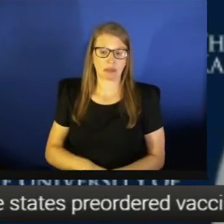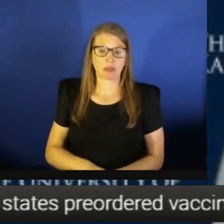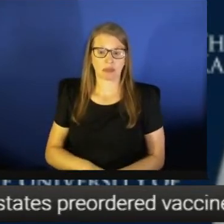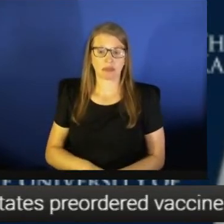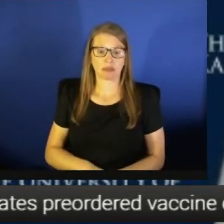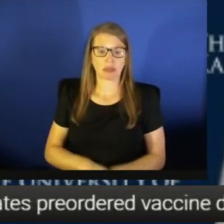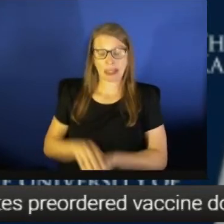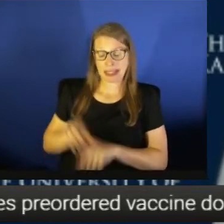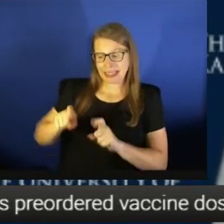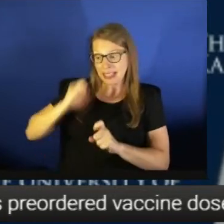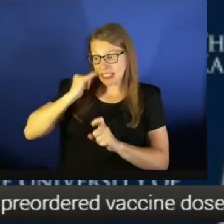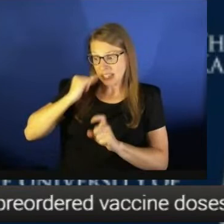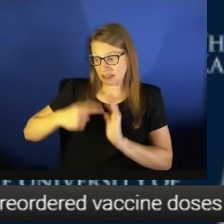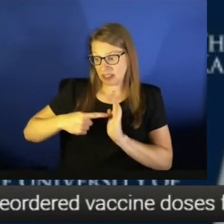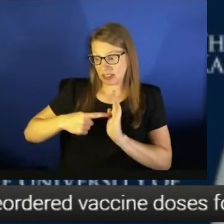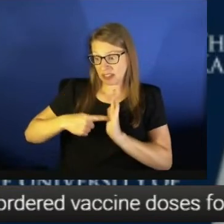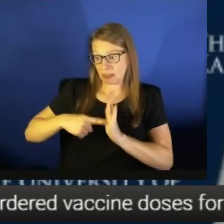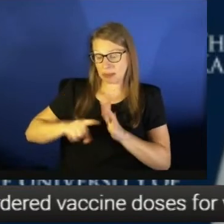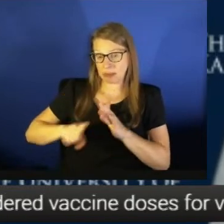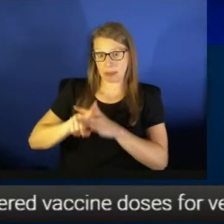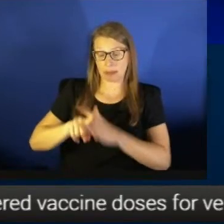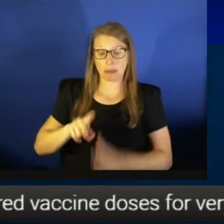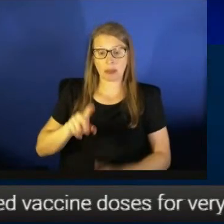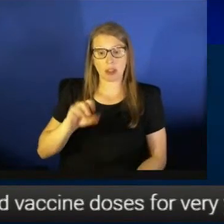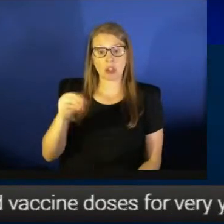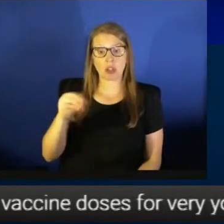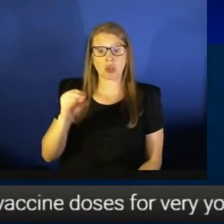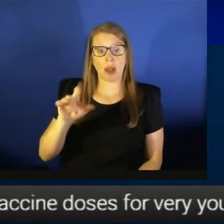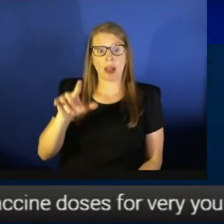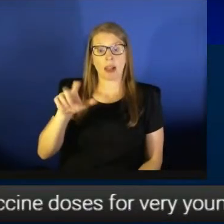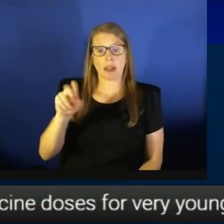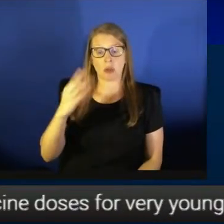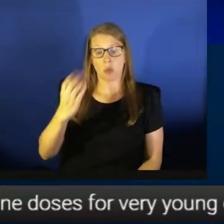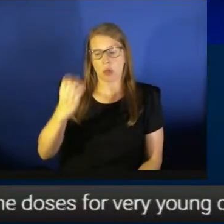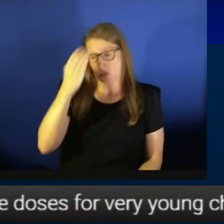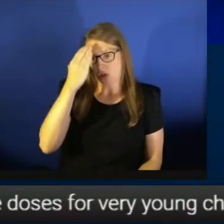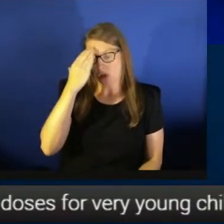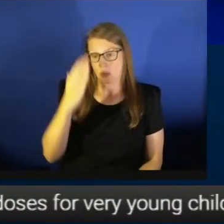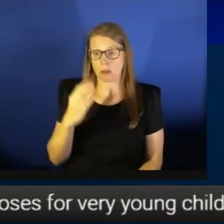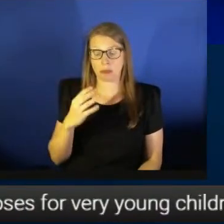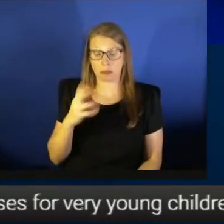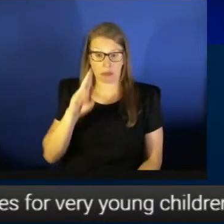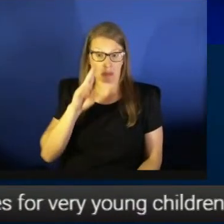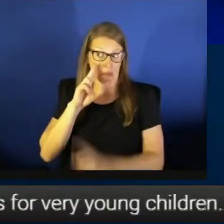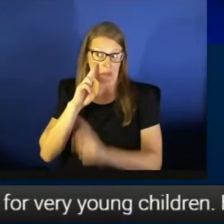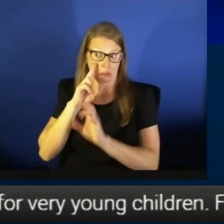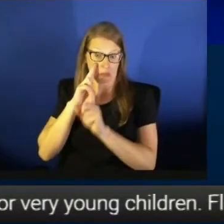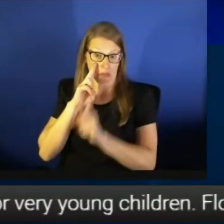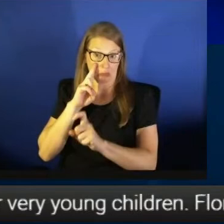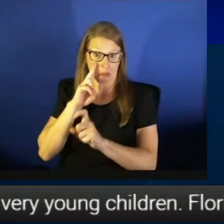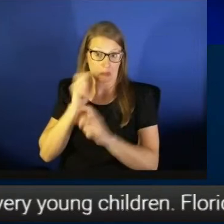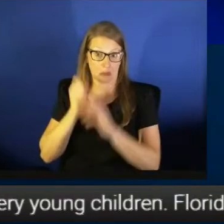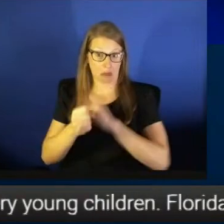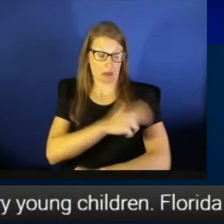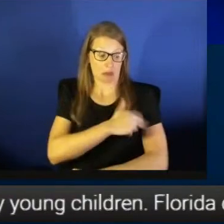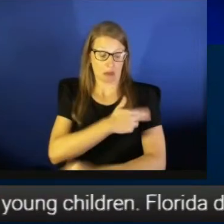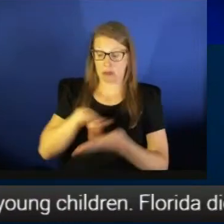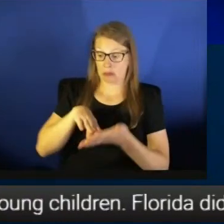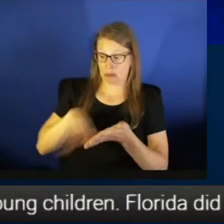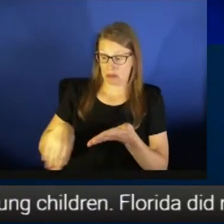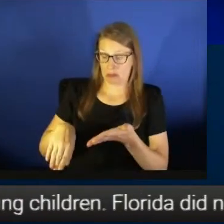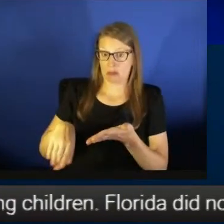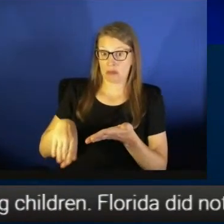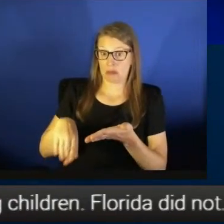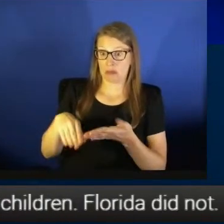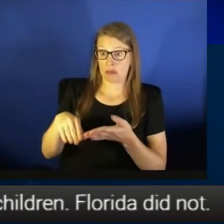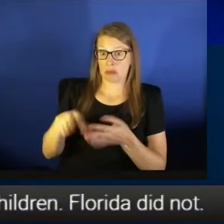if you develop some symptoms. Joellen wants to know, Dr. Hawkinson, are those hospitalized? Are they being discharged sooner now? Are